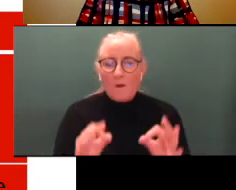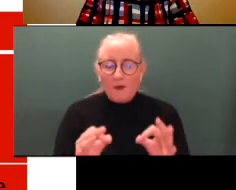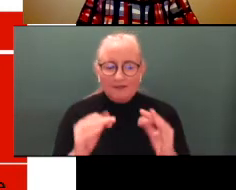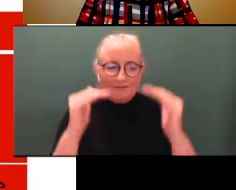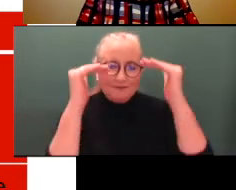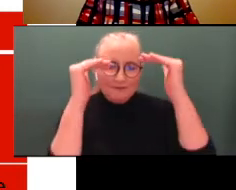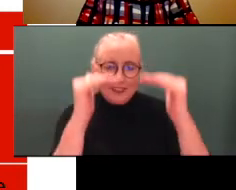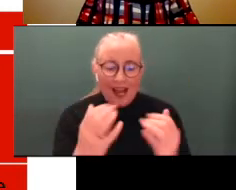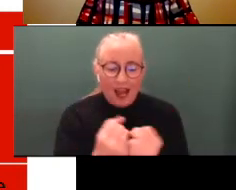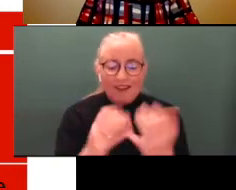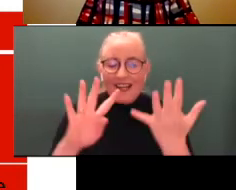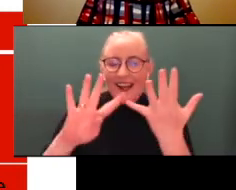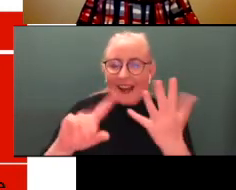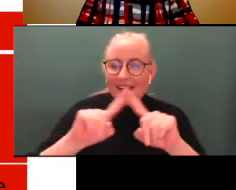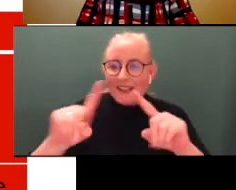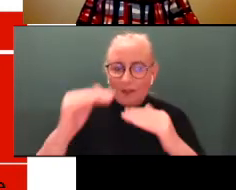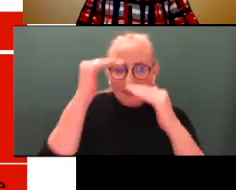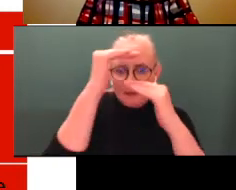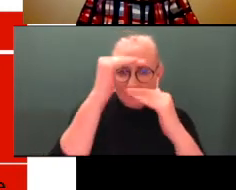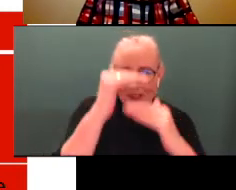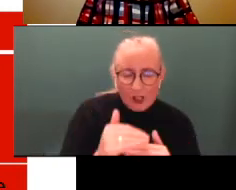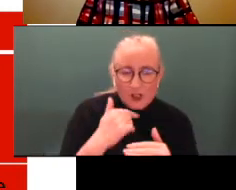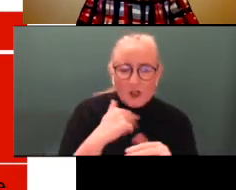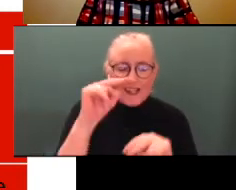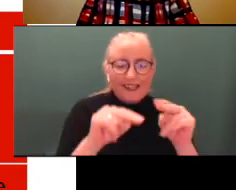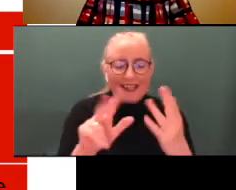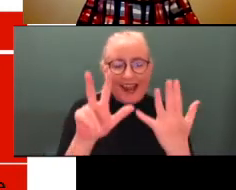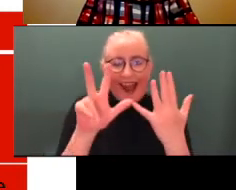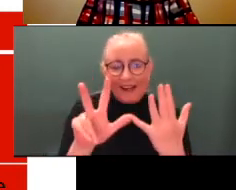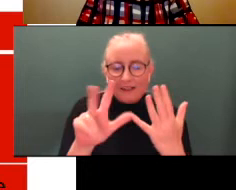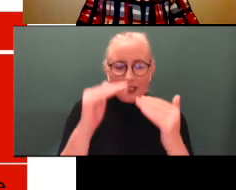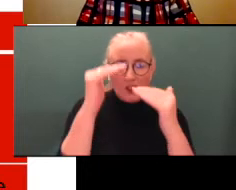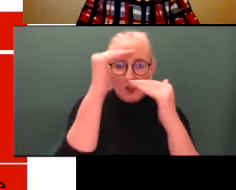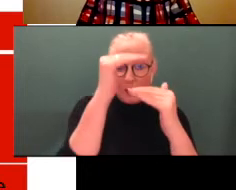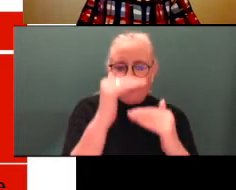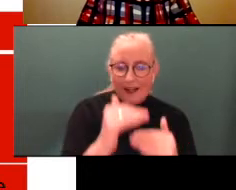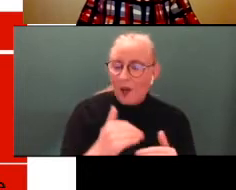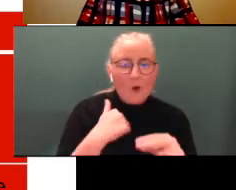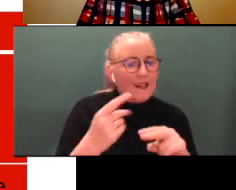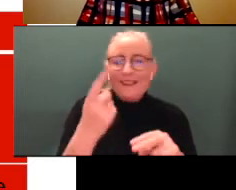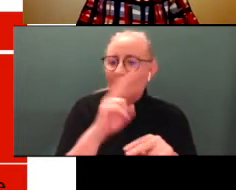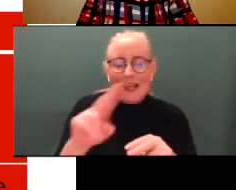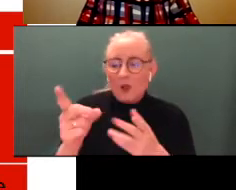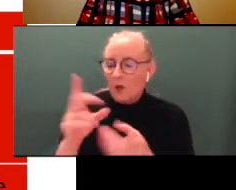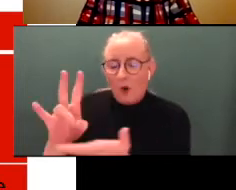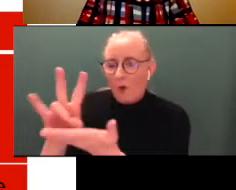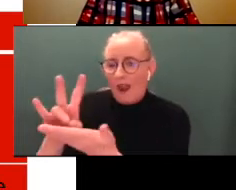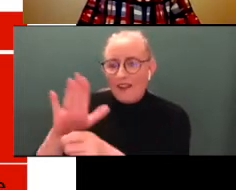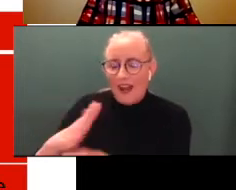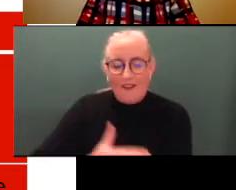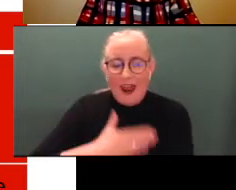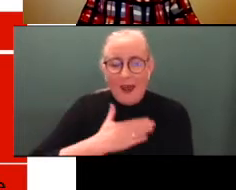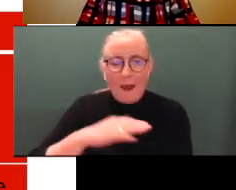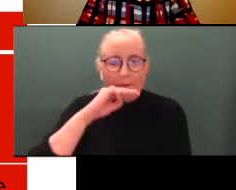in 9 domains. We assessed outcomes in 8 domains. We didn't assess quality of life, as that requires